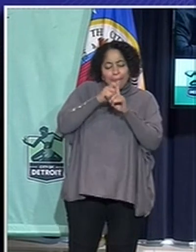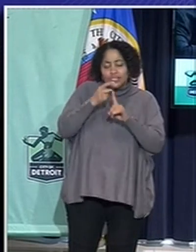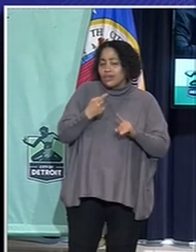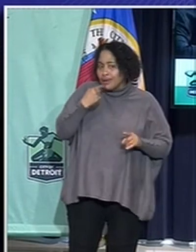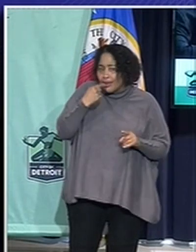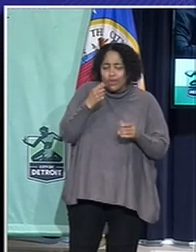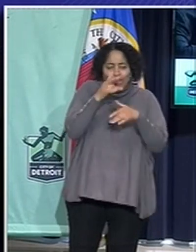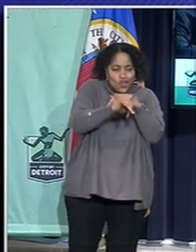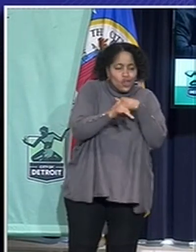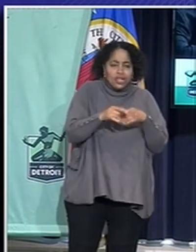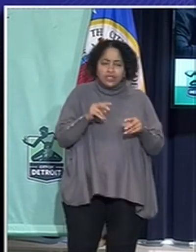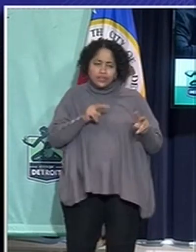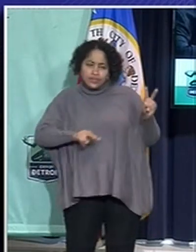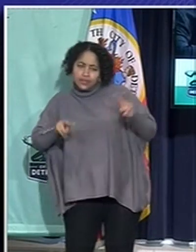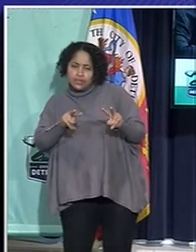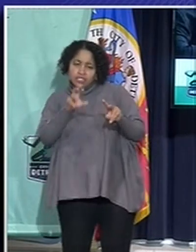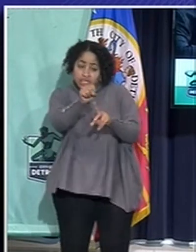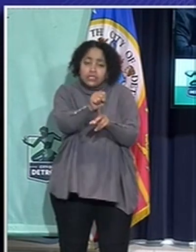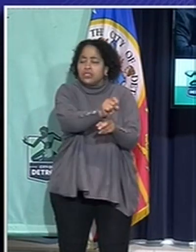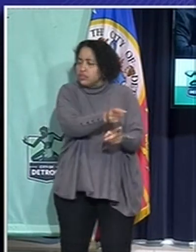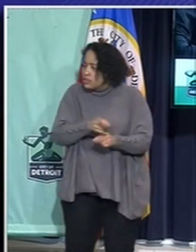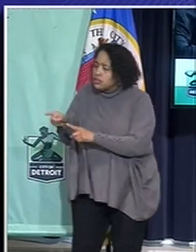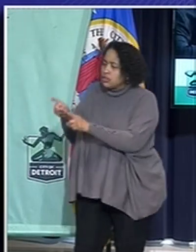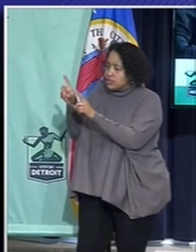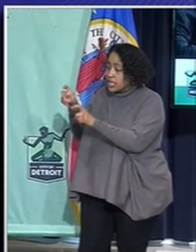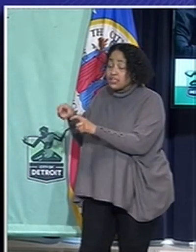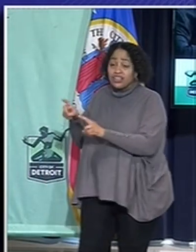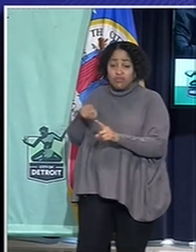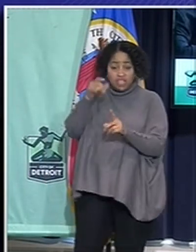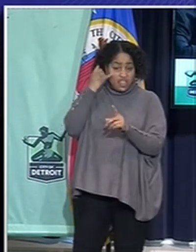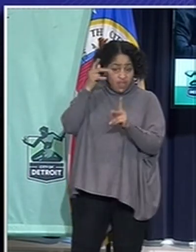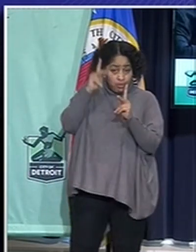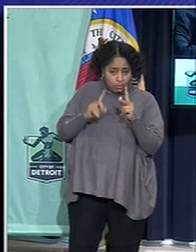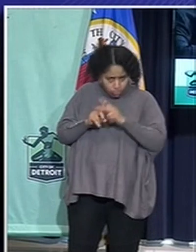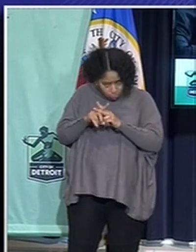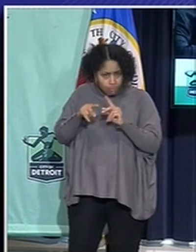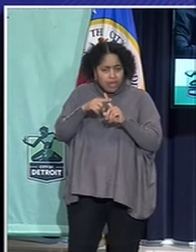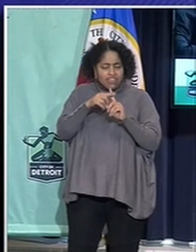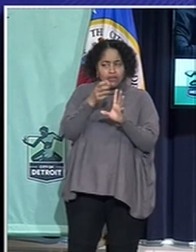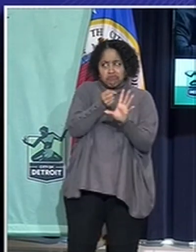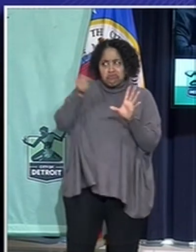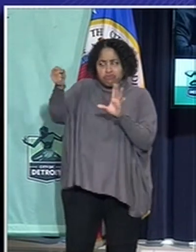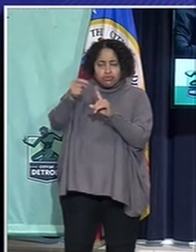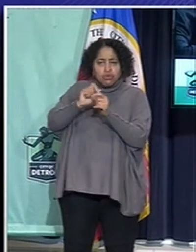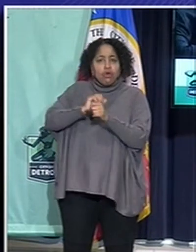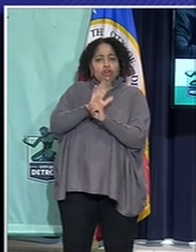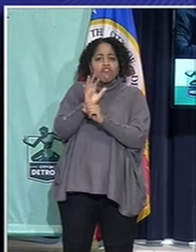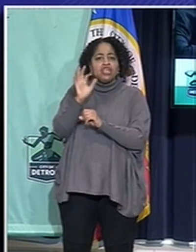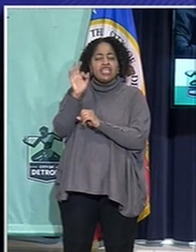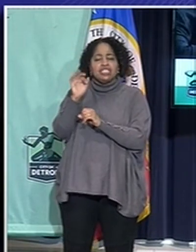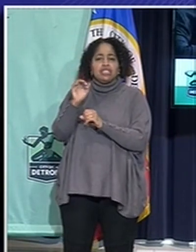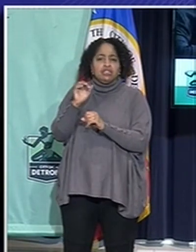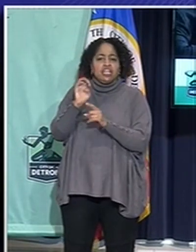them tested. When they did test positive, moved them to a COVID-19 setting where they got proper treatment.